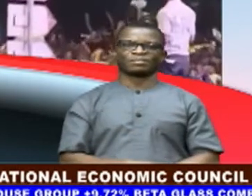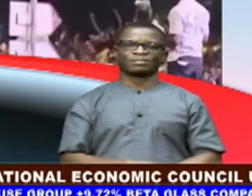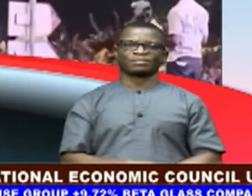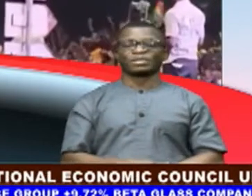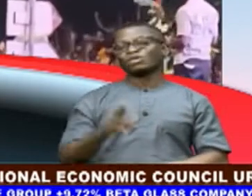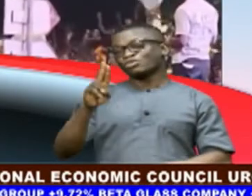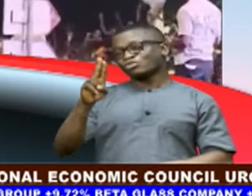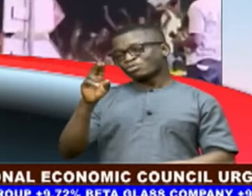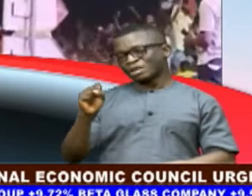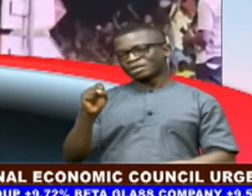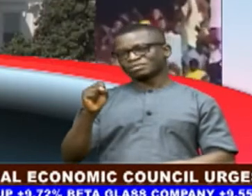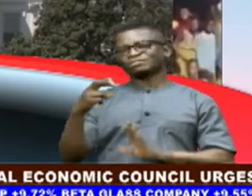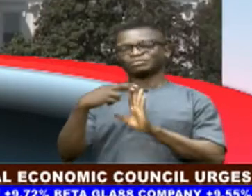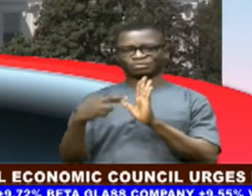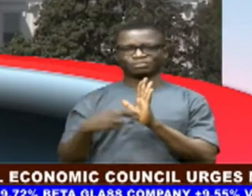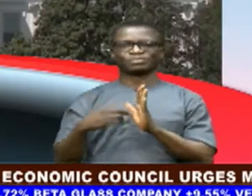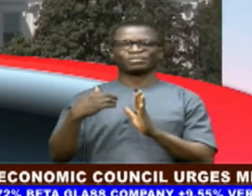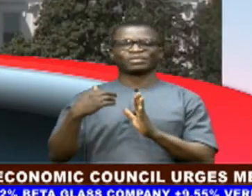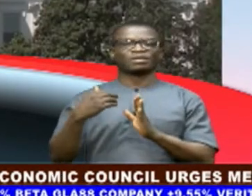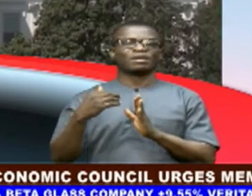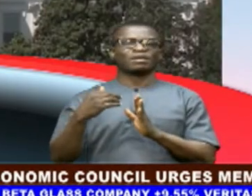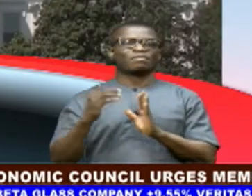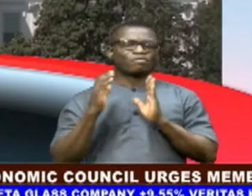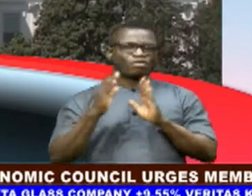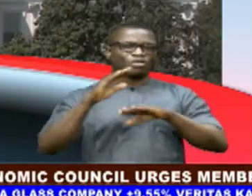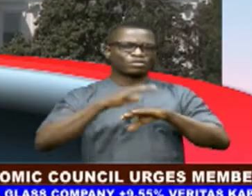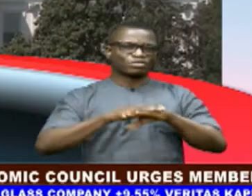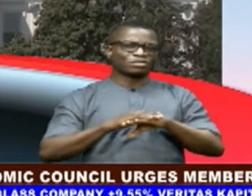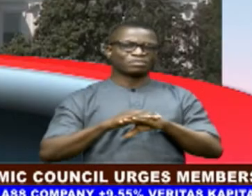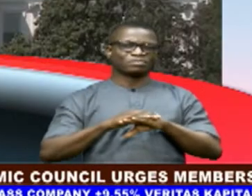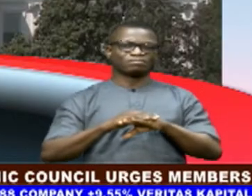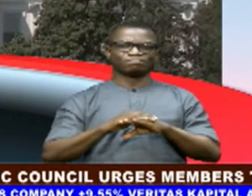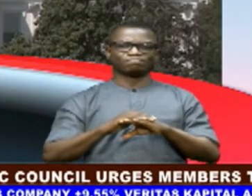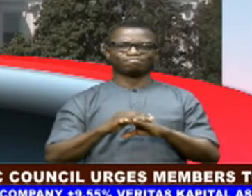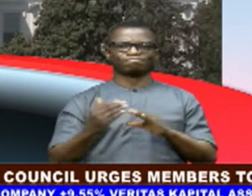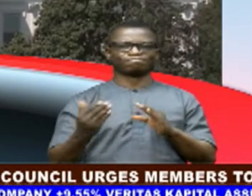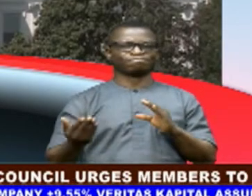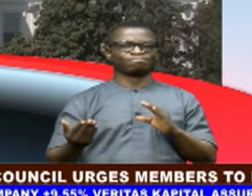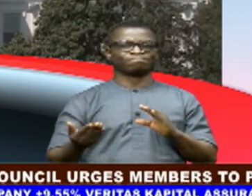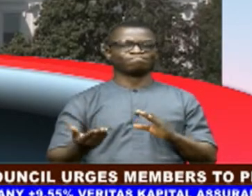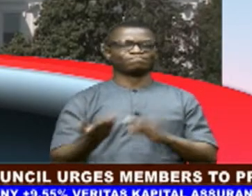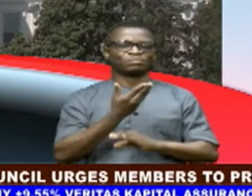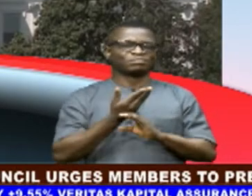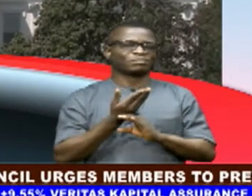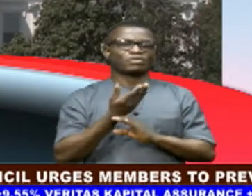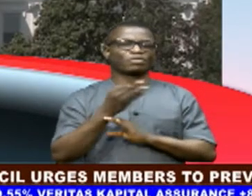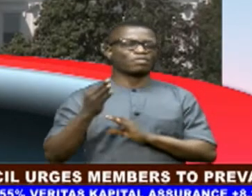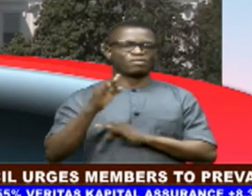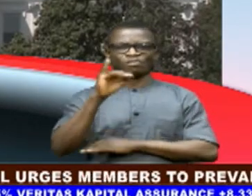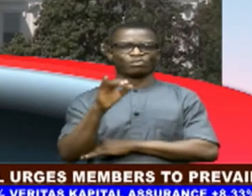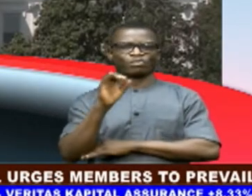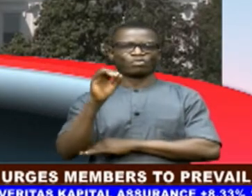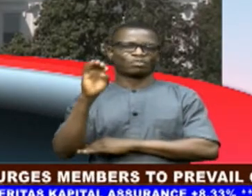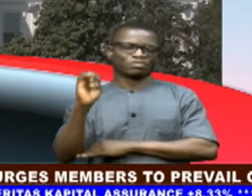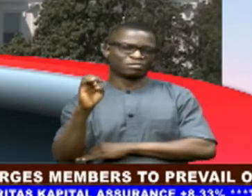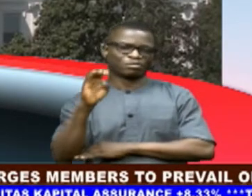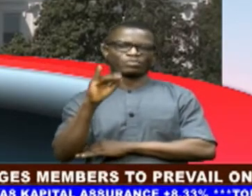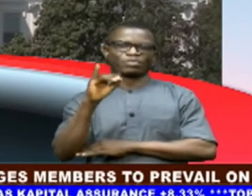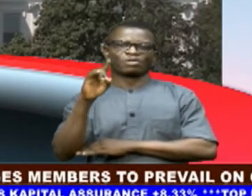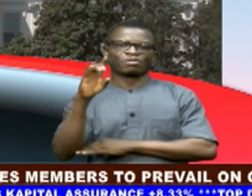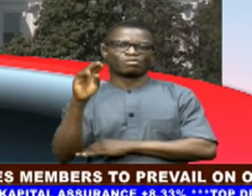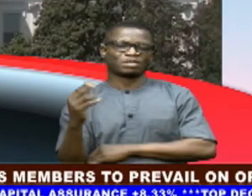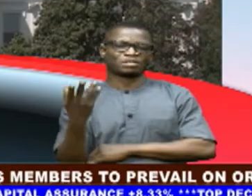U.S. Republicans launch impeachment inquiry hearings into Joe Biden on Thursday, escalating